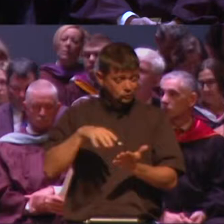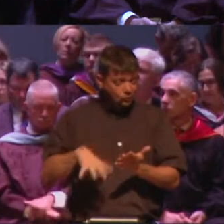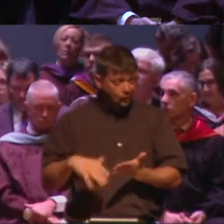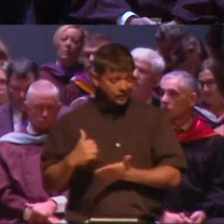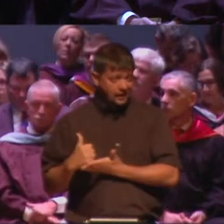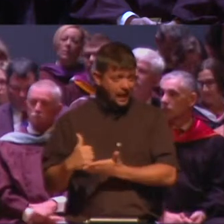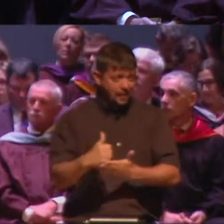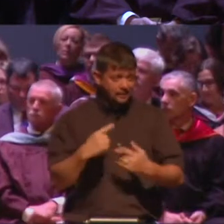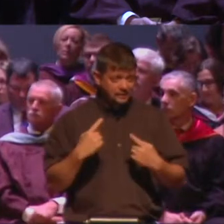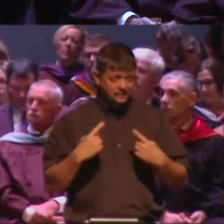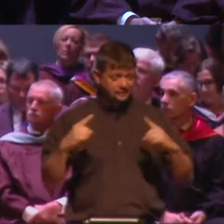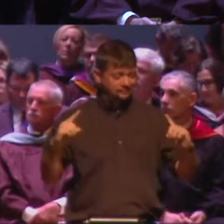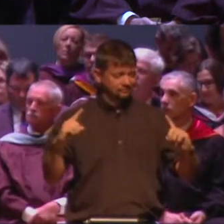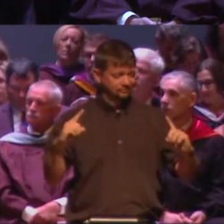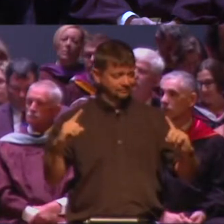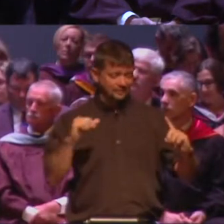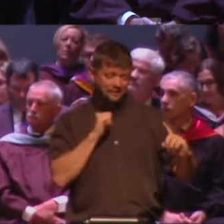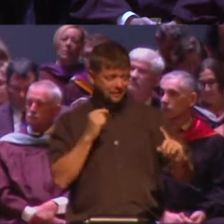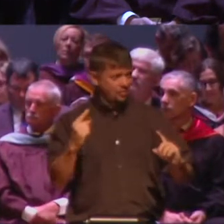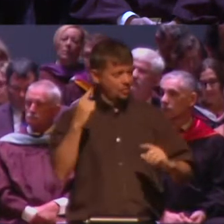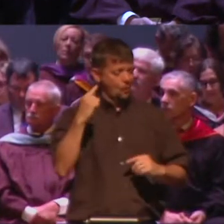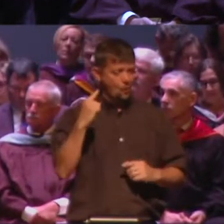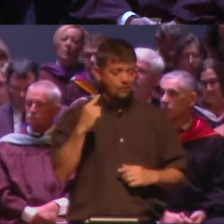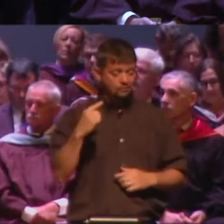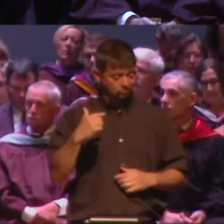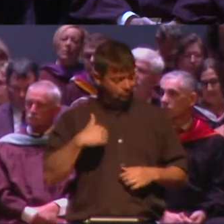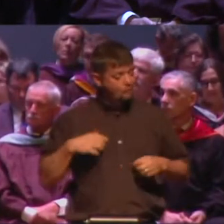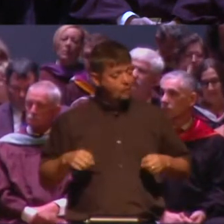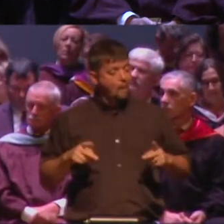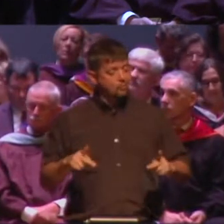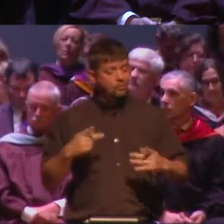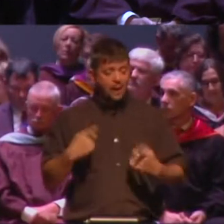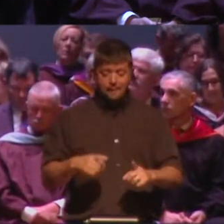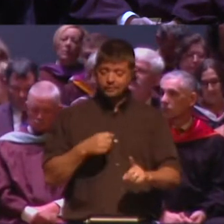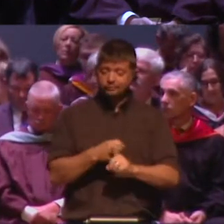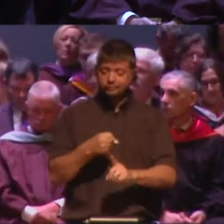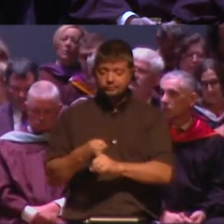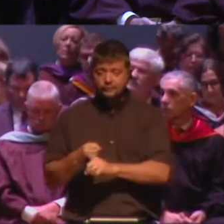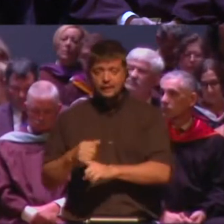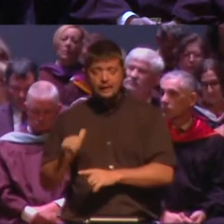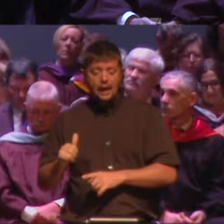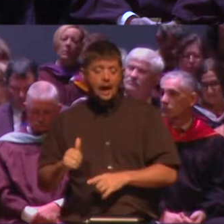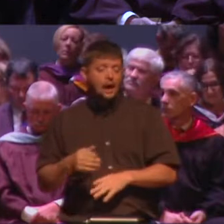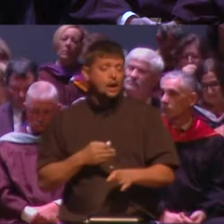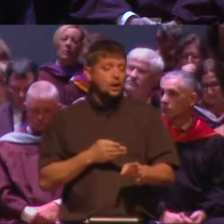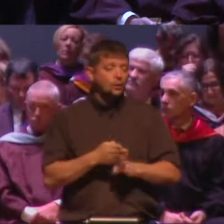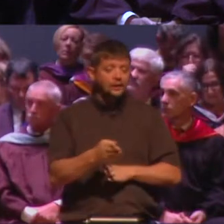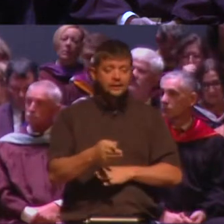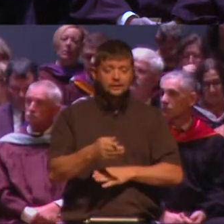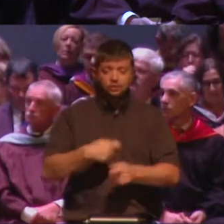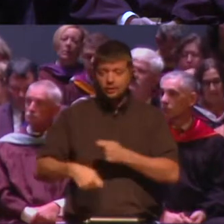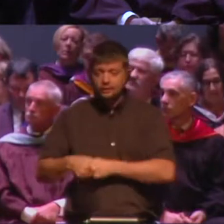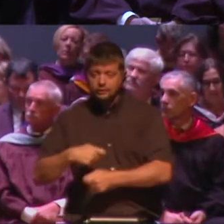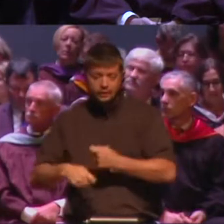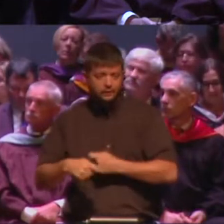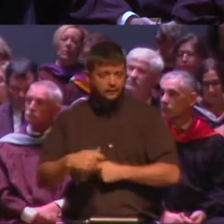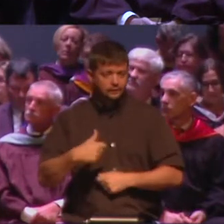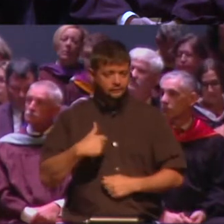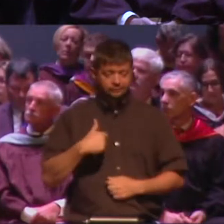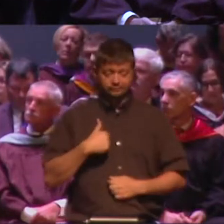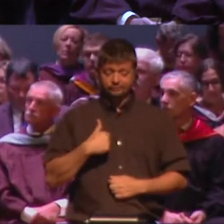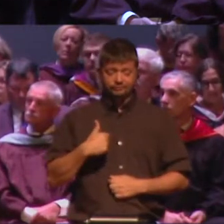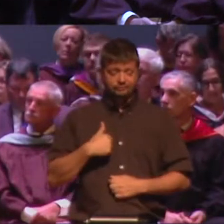them succeed. I've even had some opportunities along the way, like changing careers in midlife, that I had